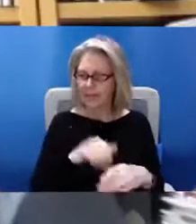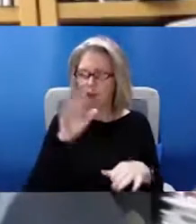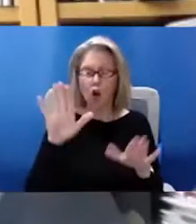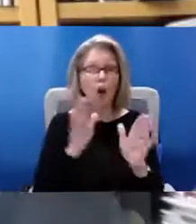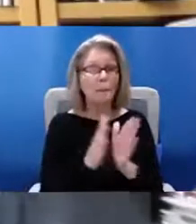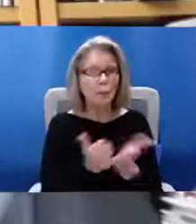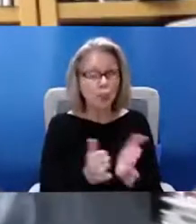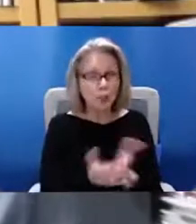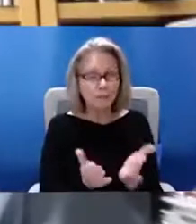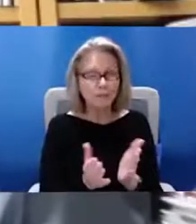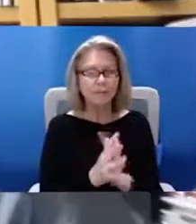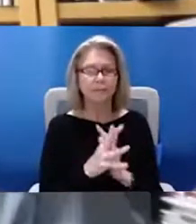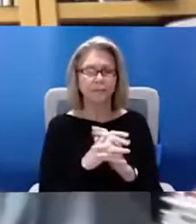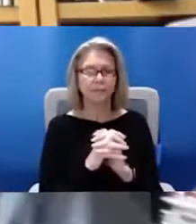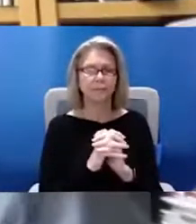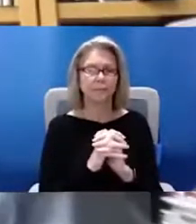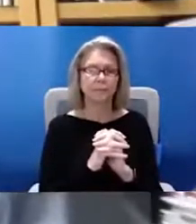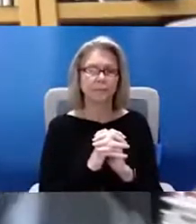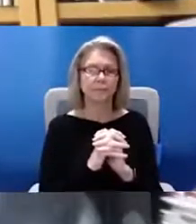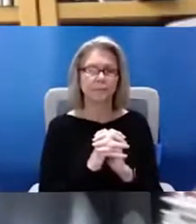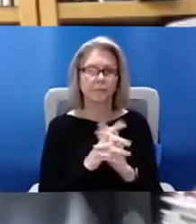Well, in her book, Pilgrimages,